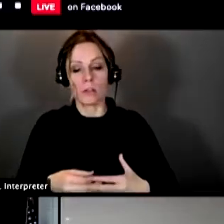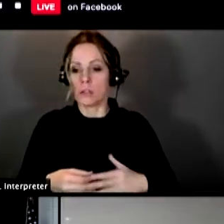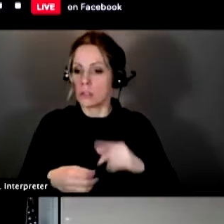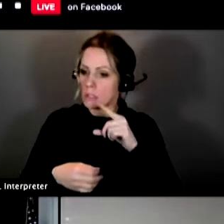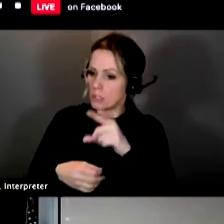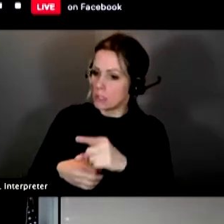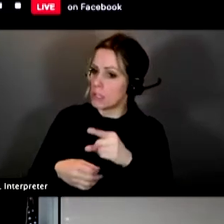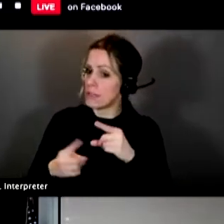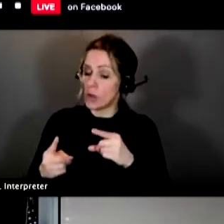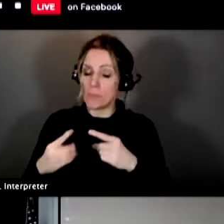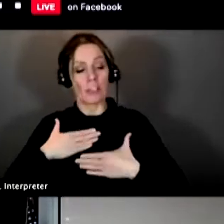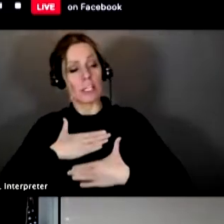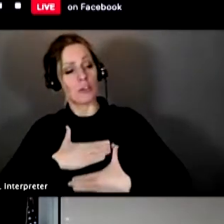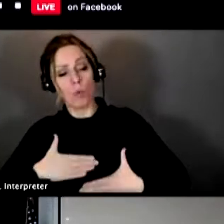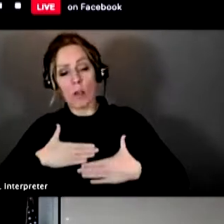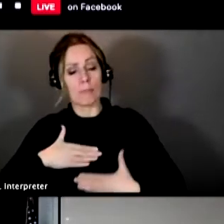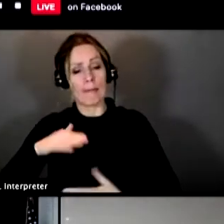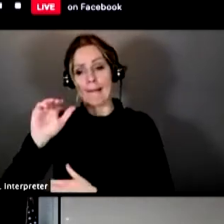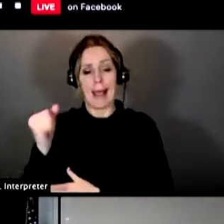much enjoys being an asshole